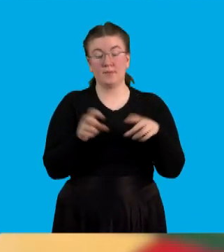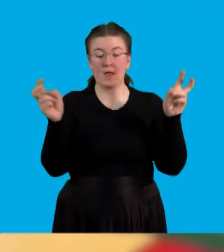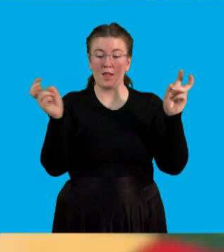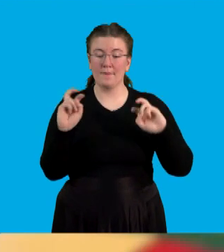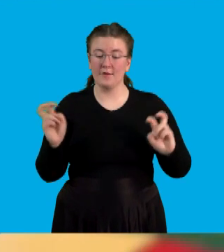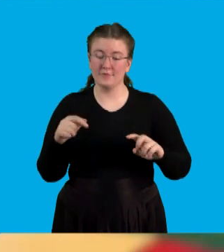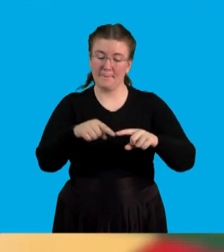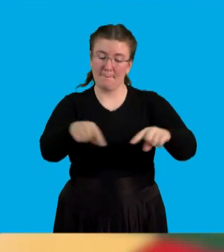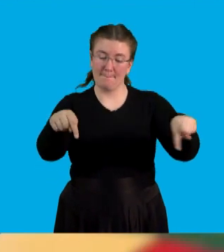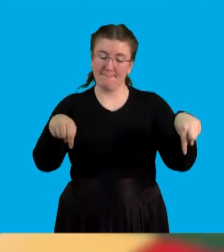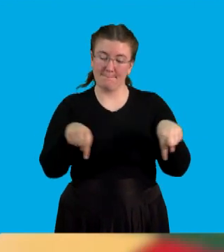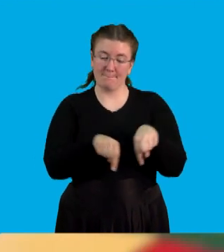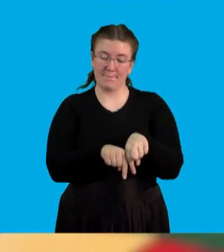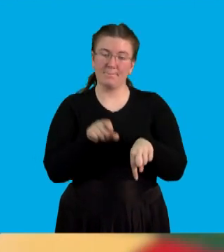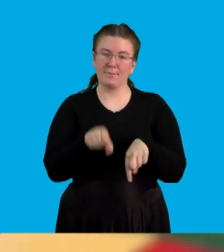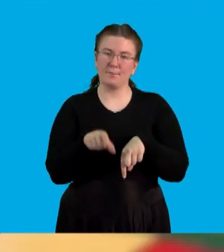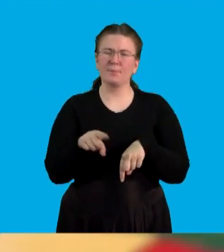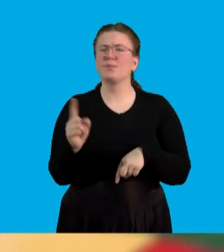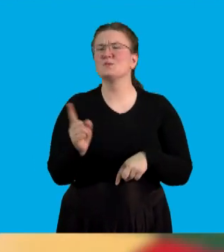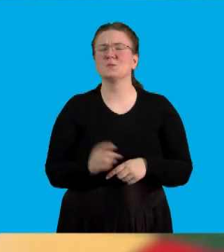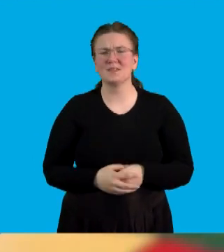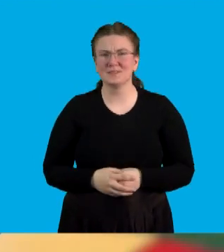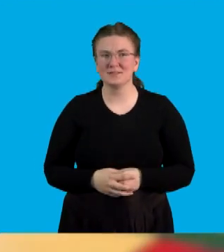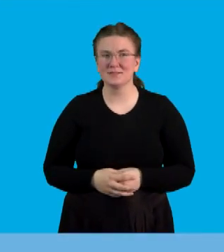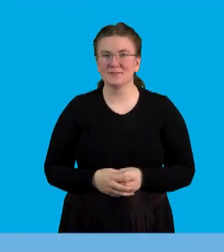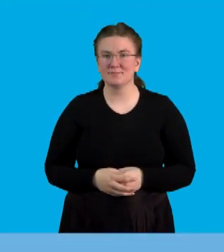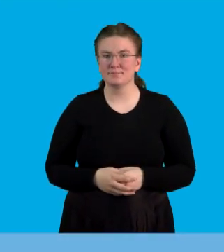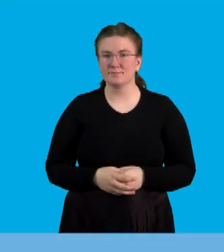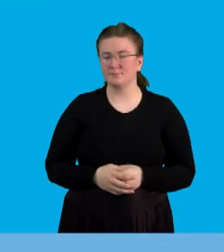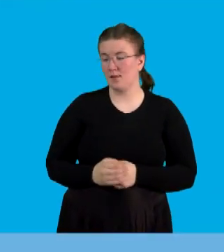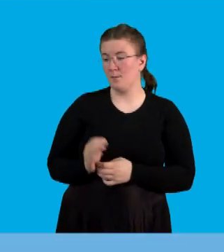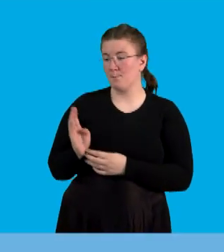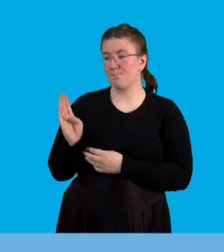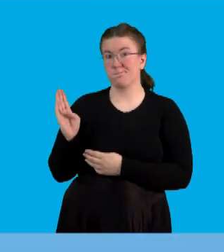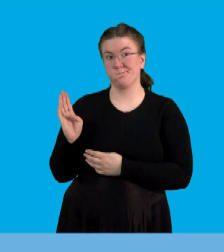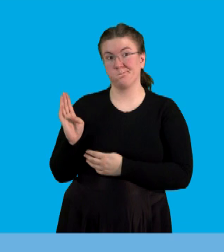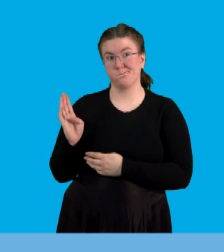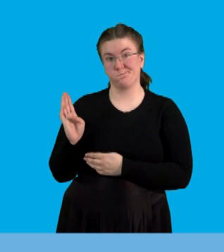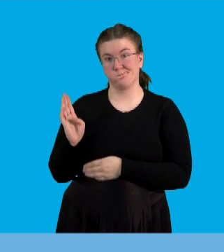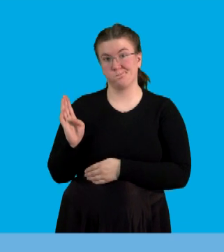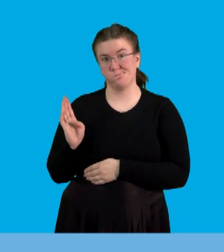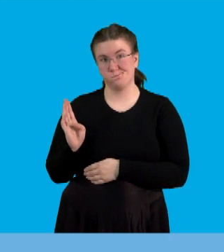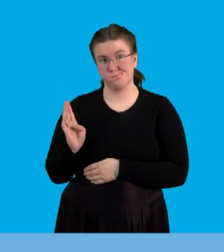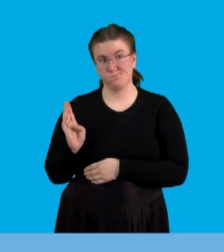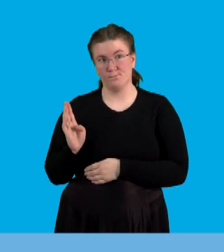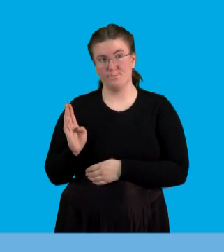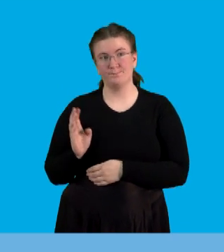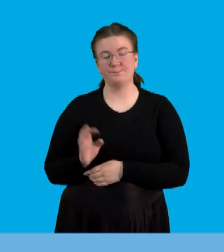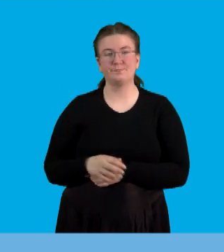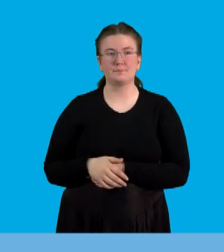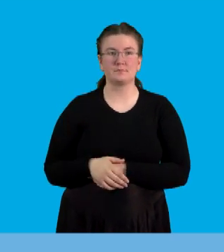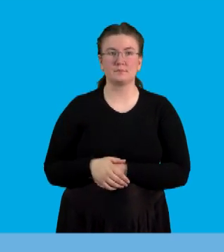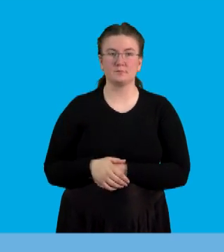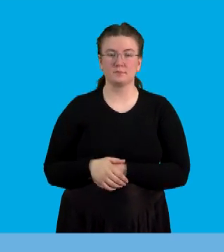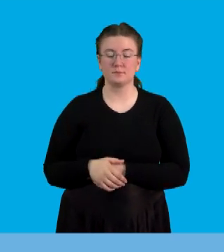what this electric circuit that we've been referring to, what is it? So this is now, a circuit is